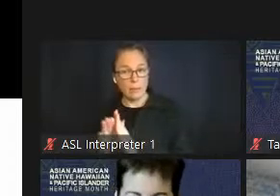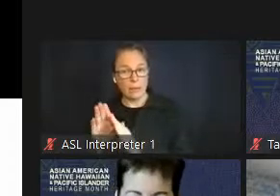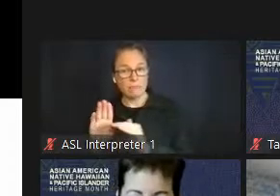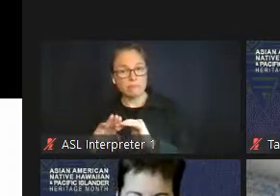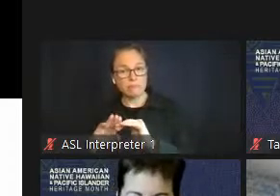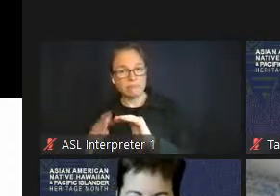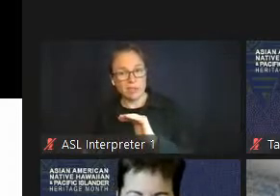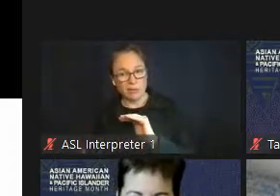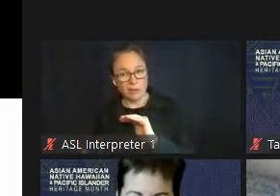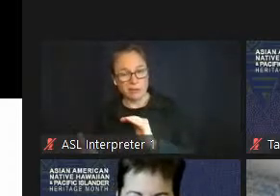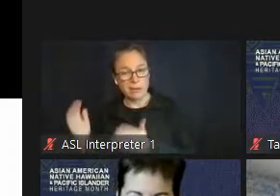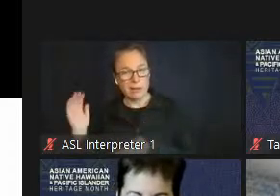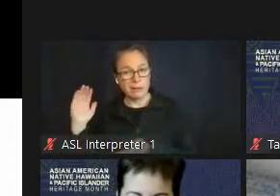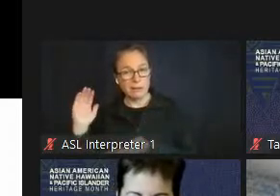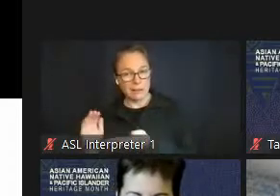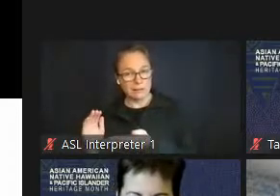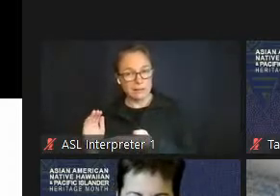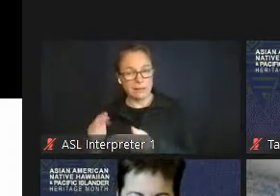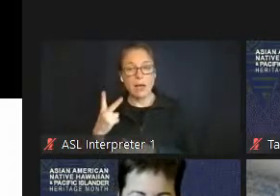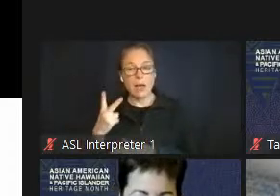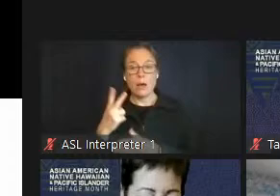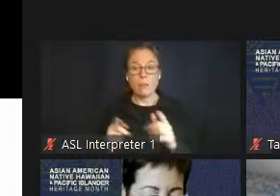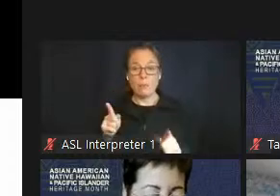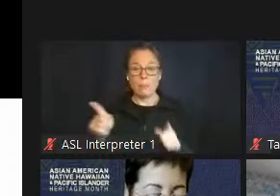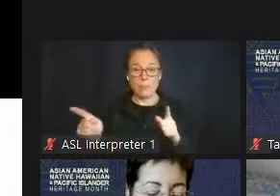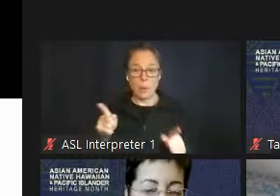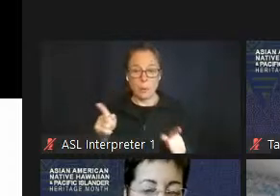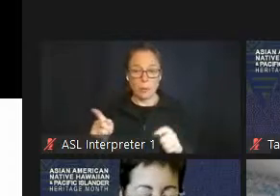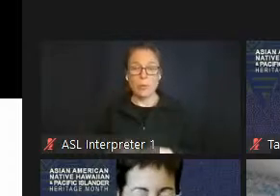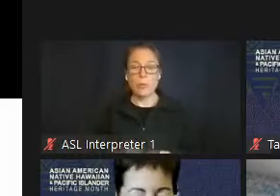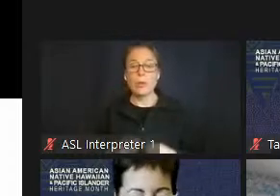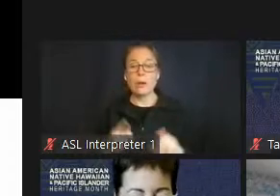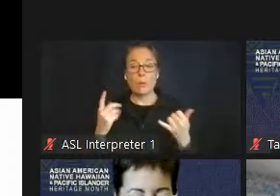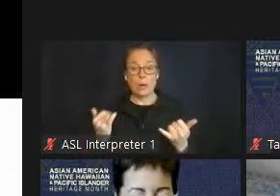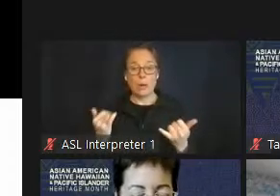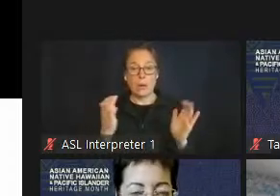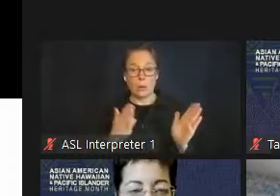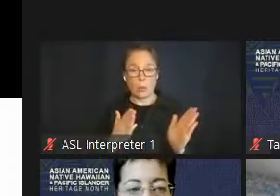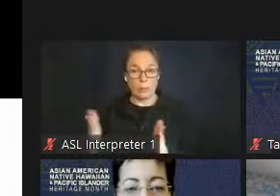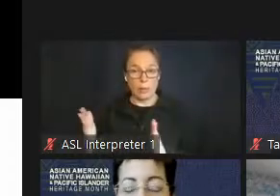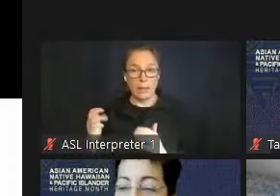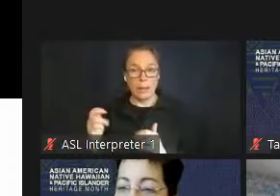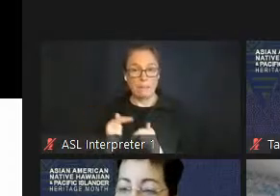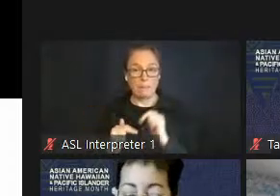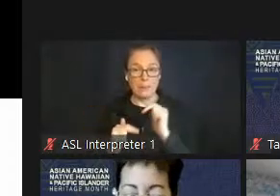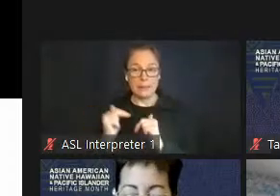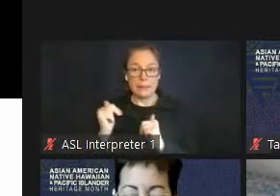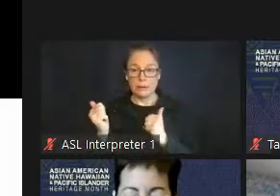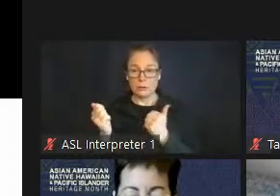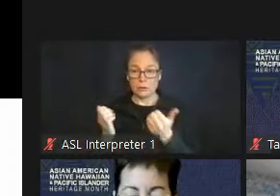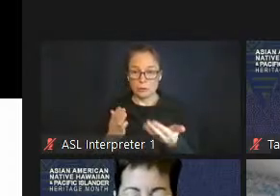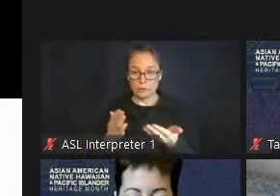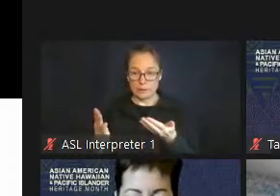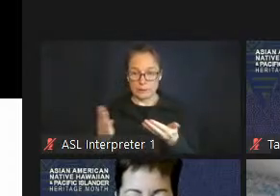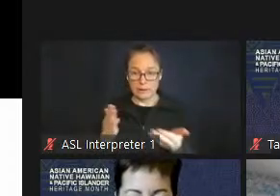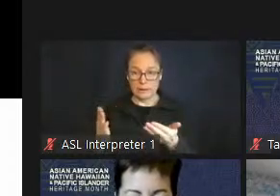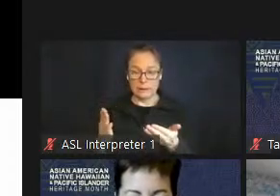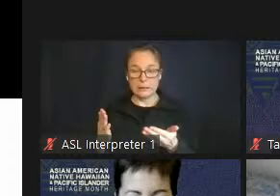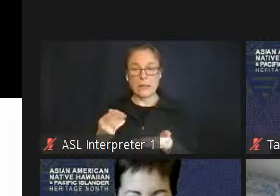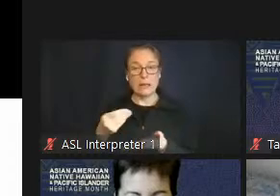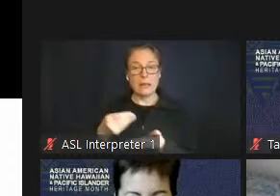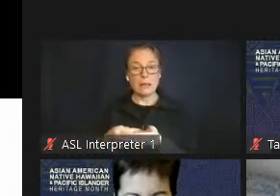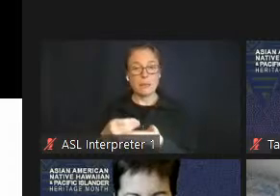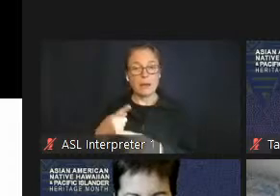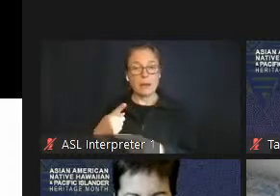decreased. Both of these work groups, current planning and building services, are funded by fees